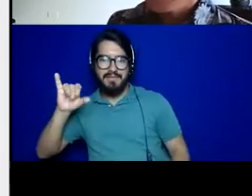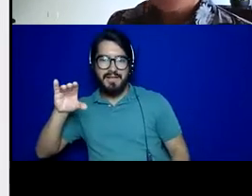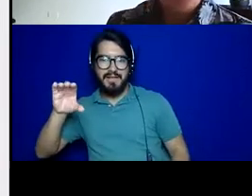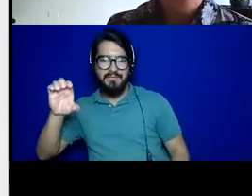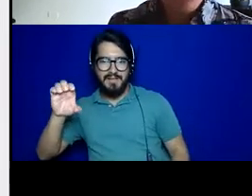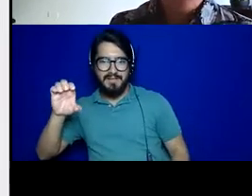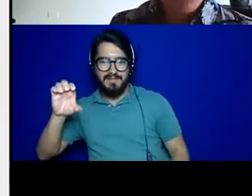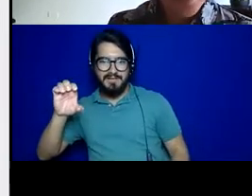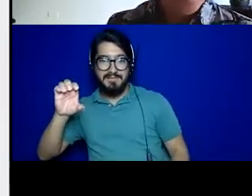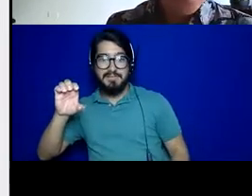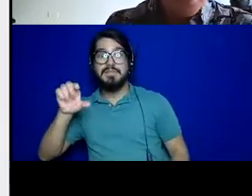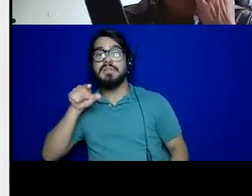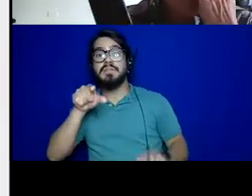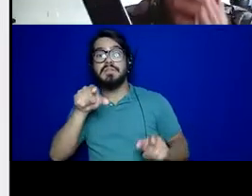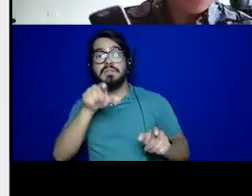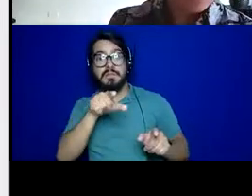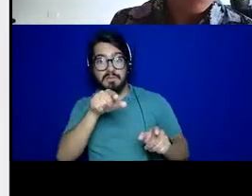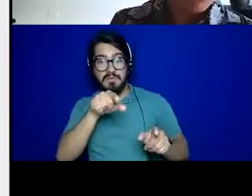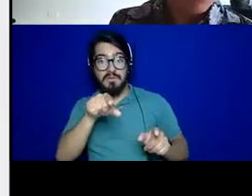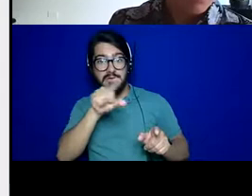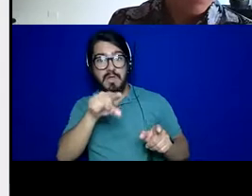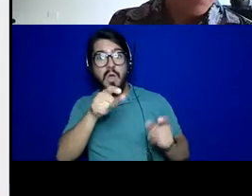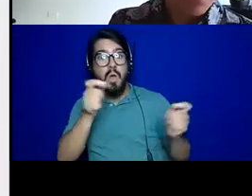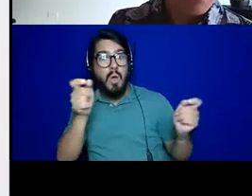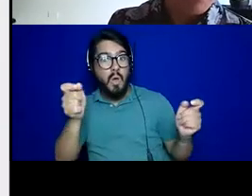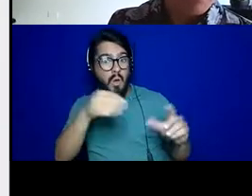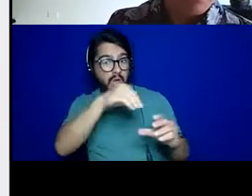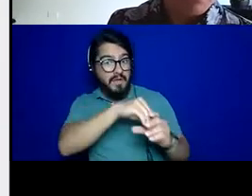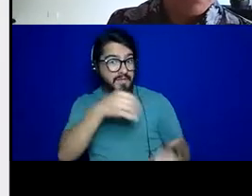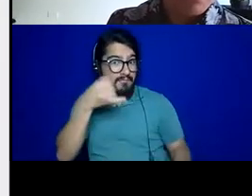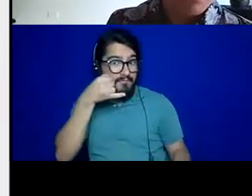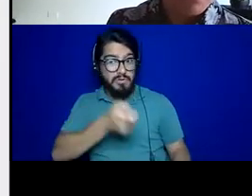And then delete it from all of the locations that it happens to be in